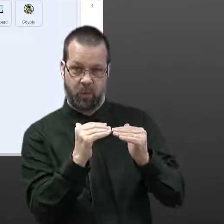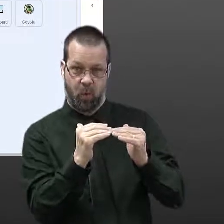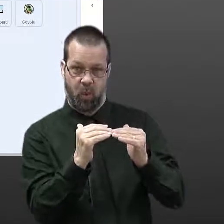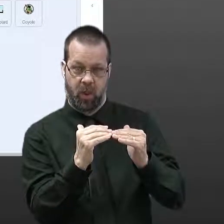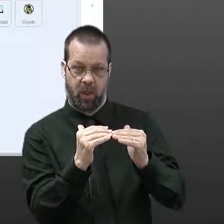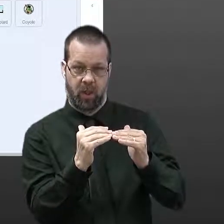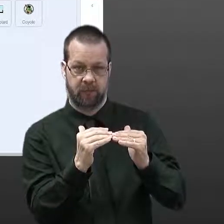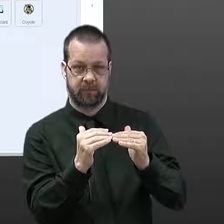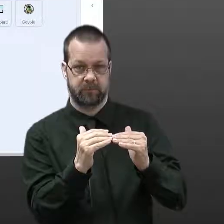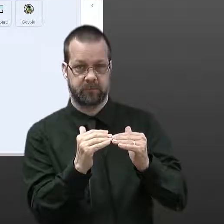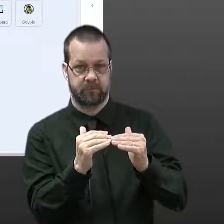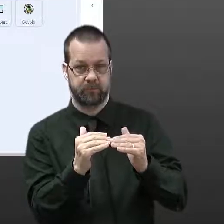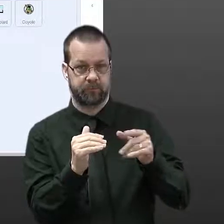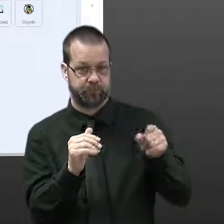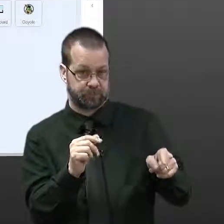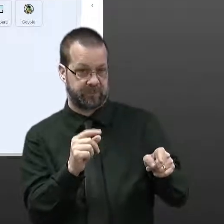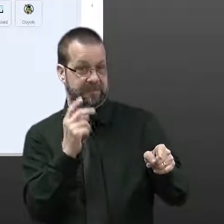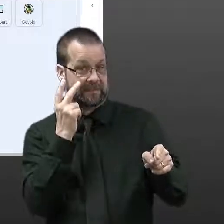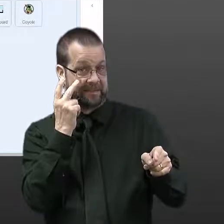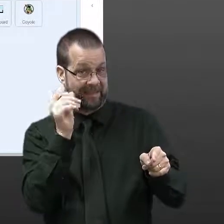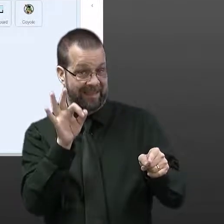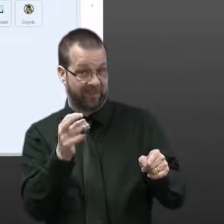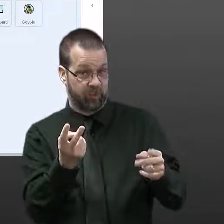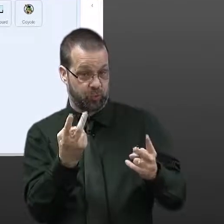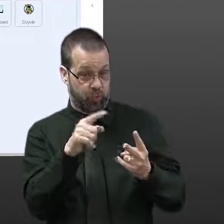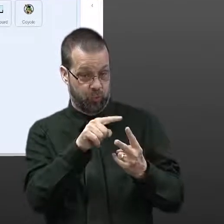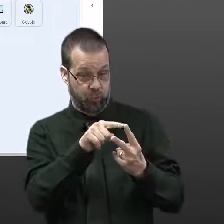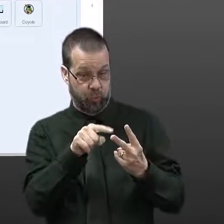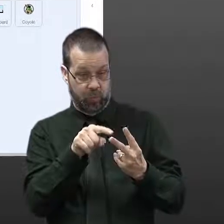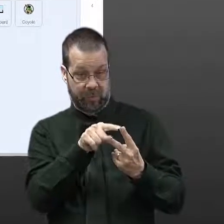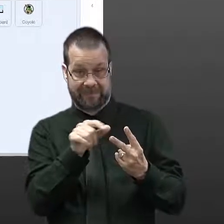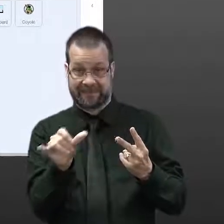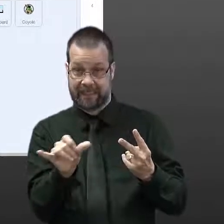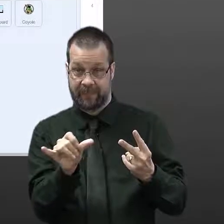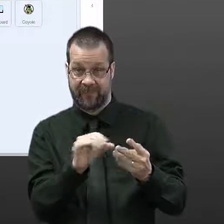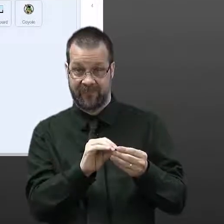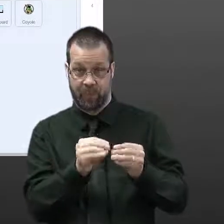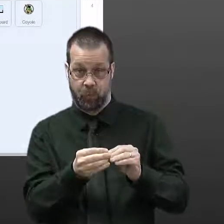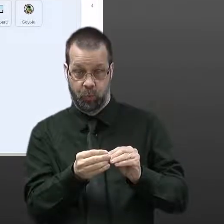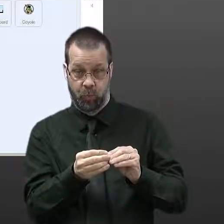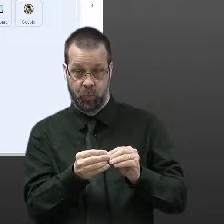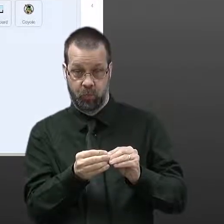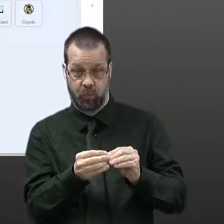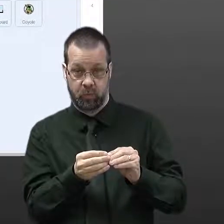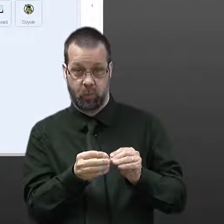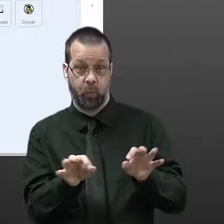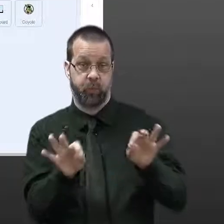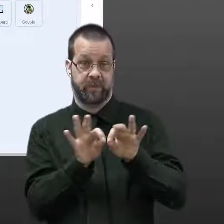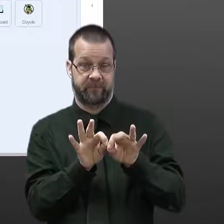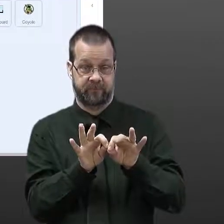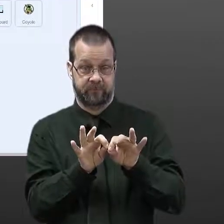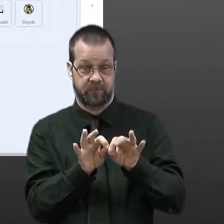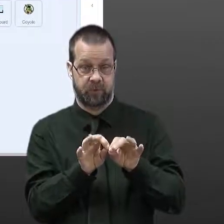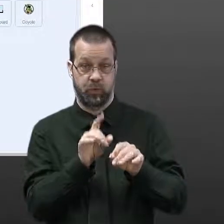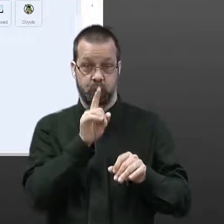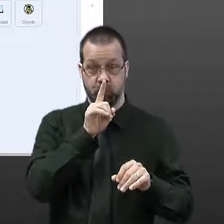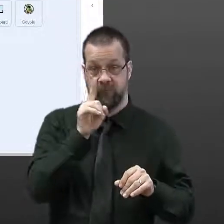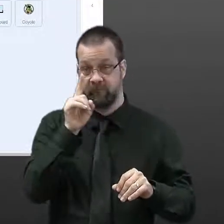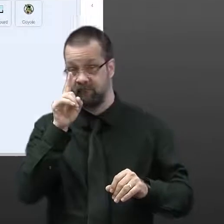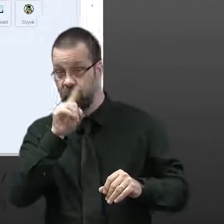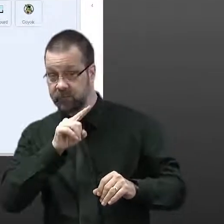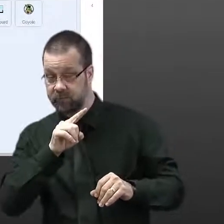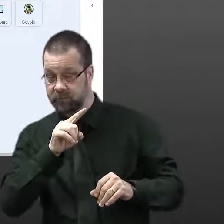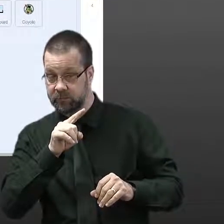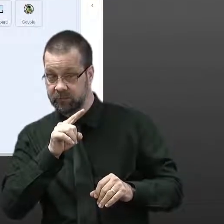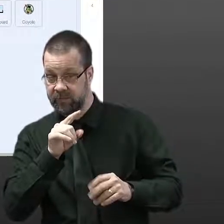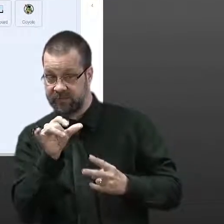equals sign on it. This block will check to see if two things are the same value, and then return a true